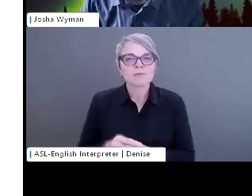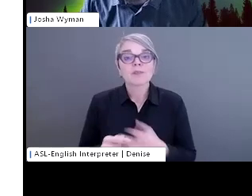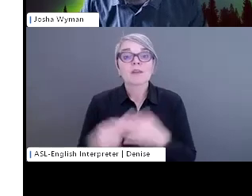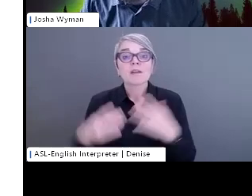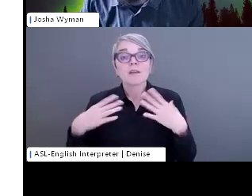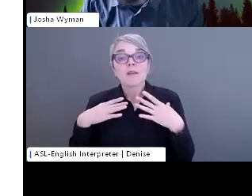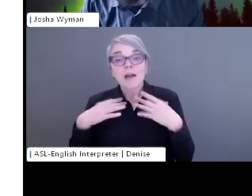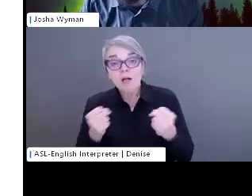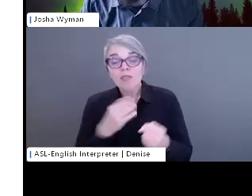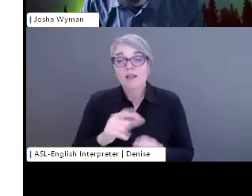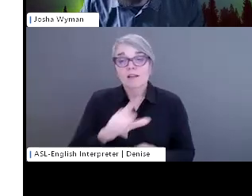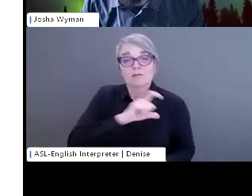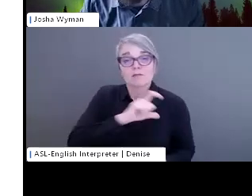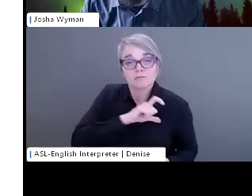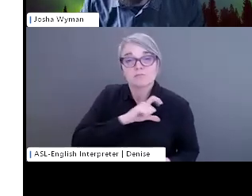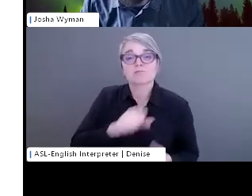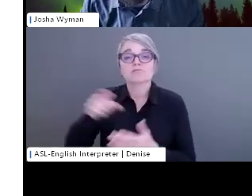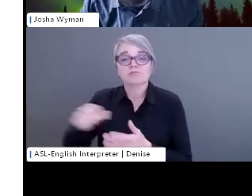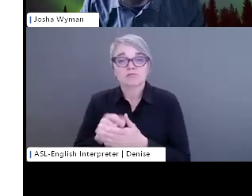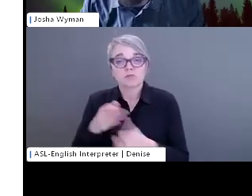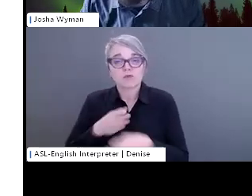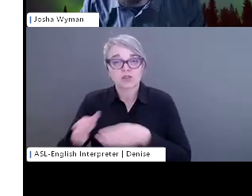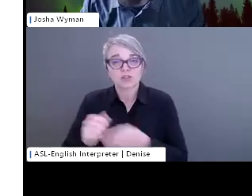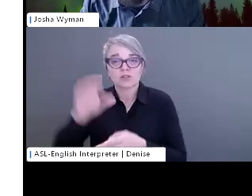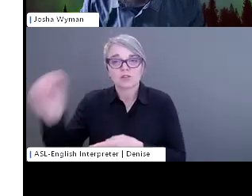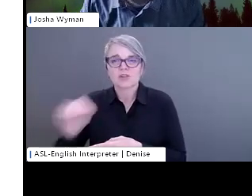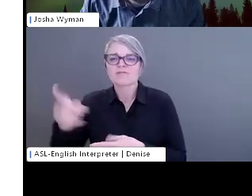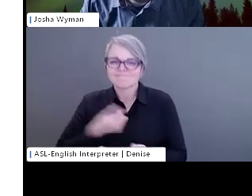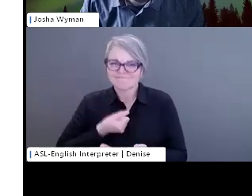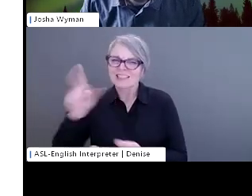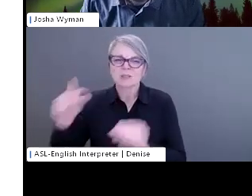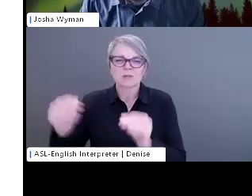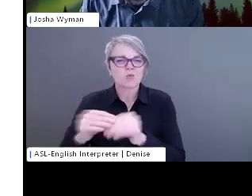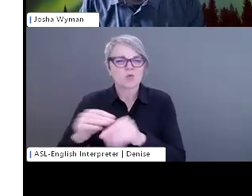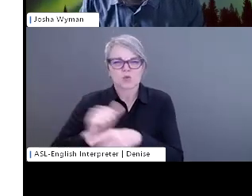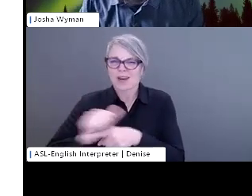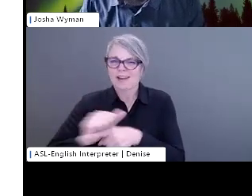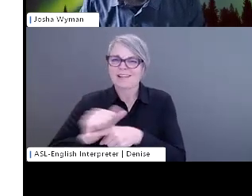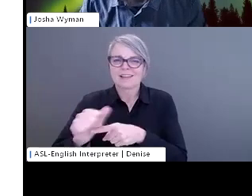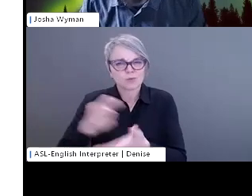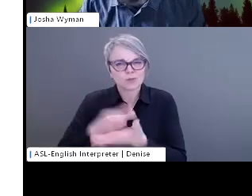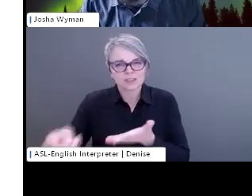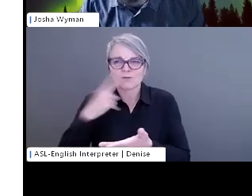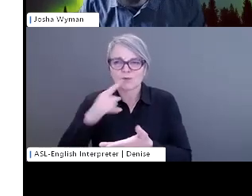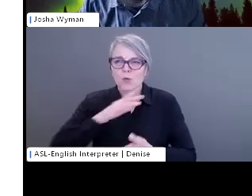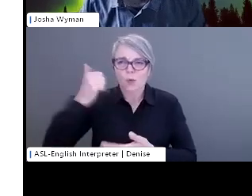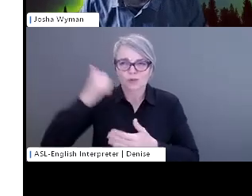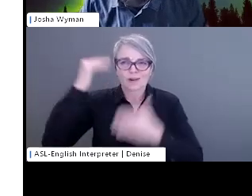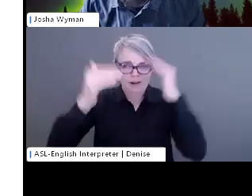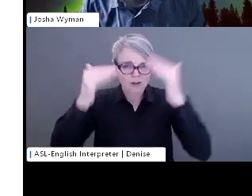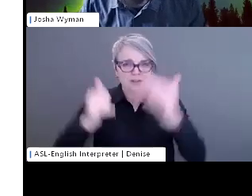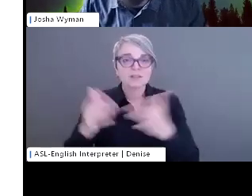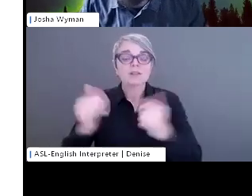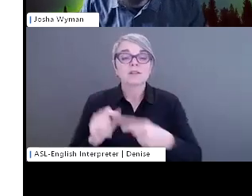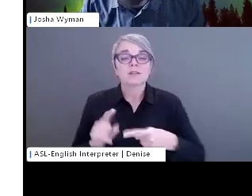improved training and resources for supporting older adults most at risk for maltreatment. Like younger adults, older adults benefit